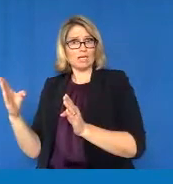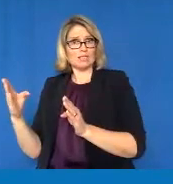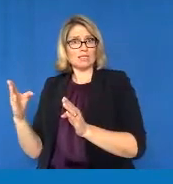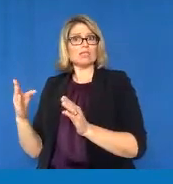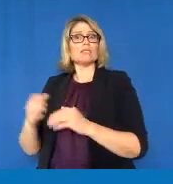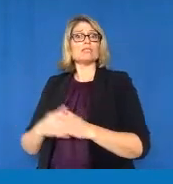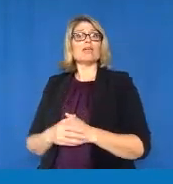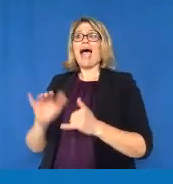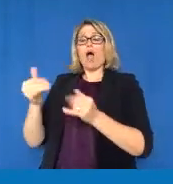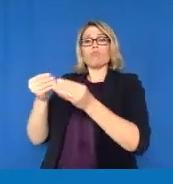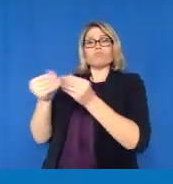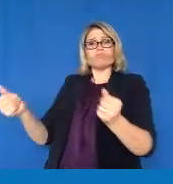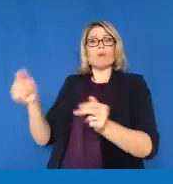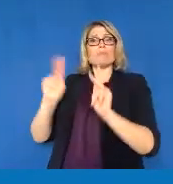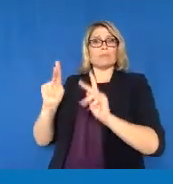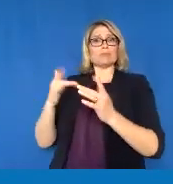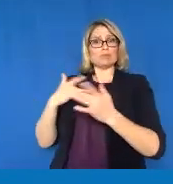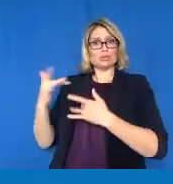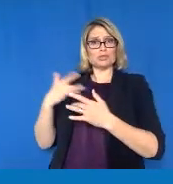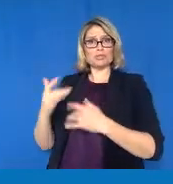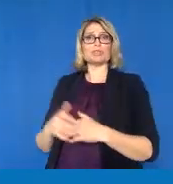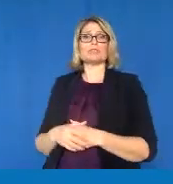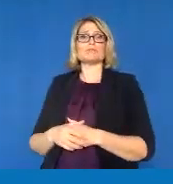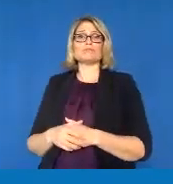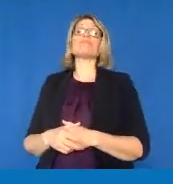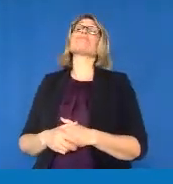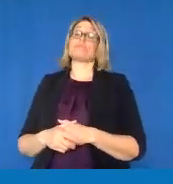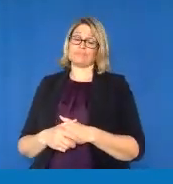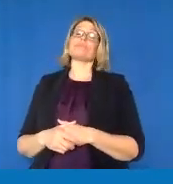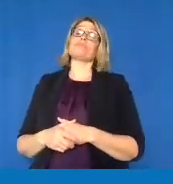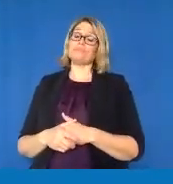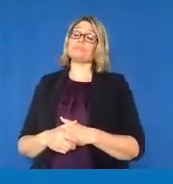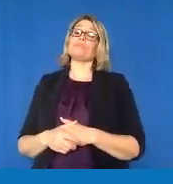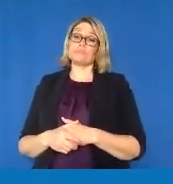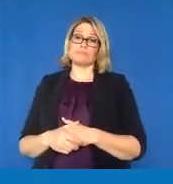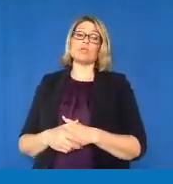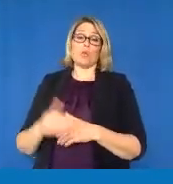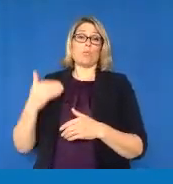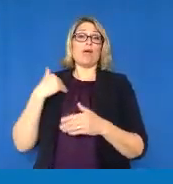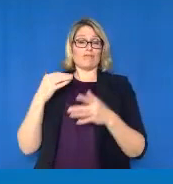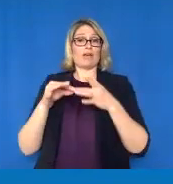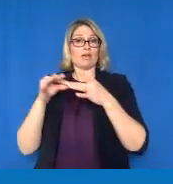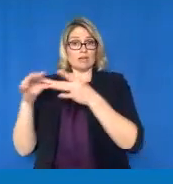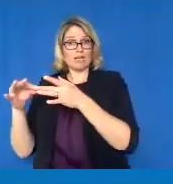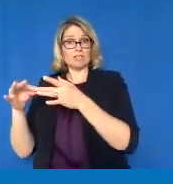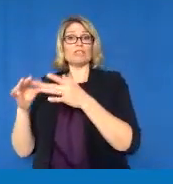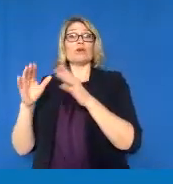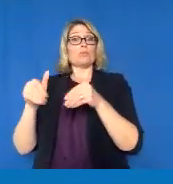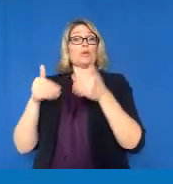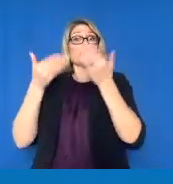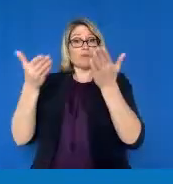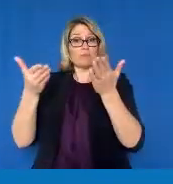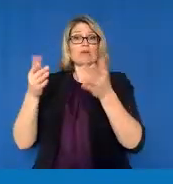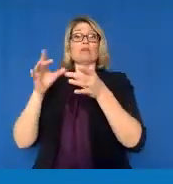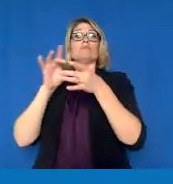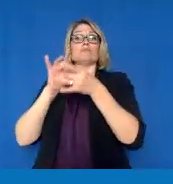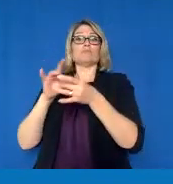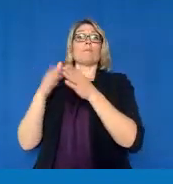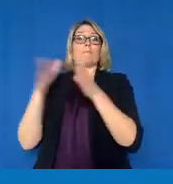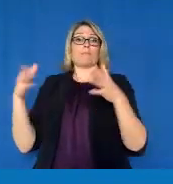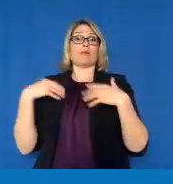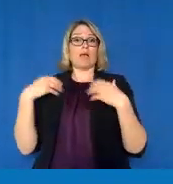concerns? Absolutely. We have guidance and recommendations from the Public Health Agency of